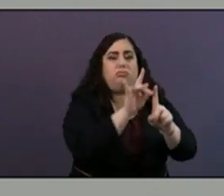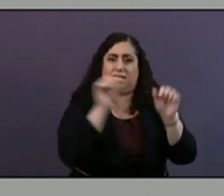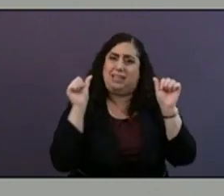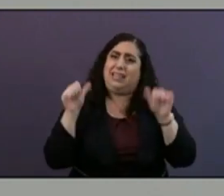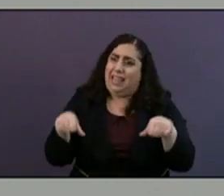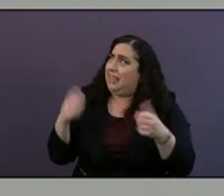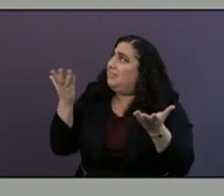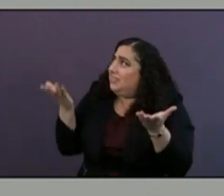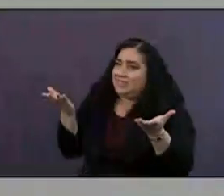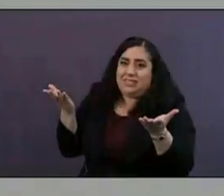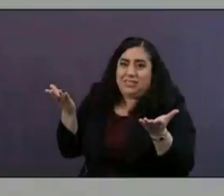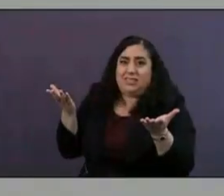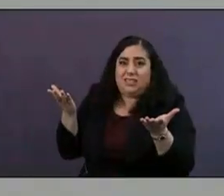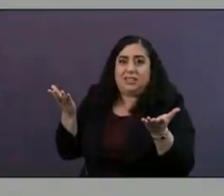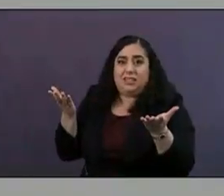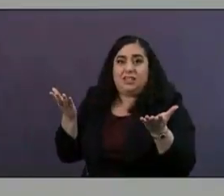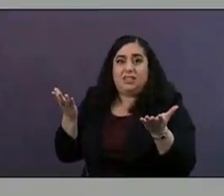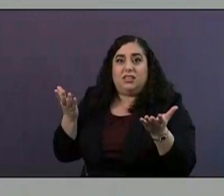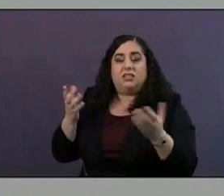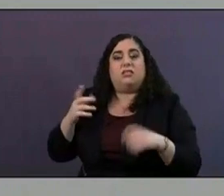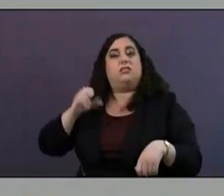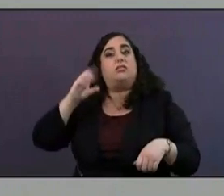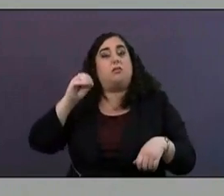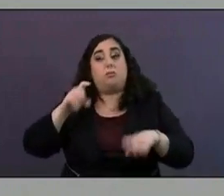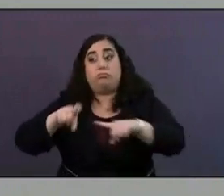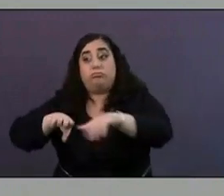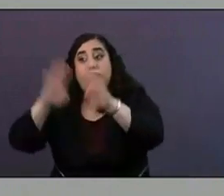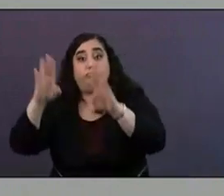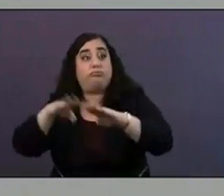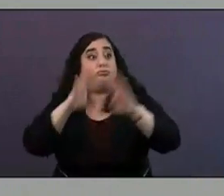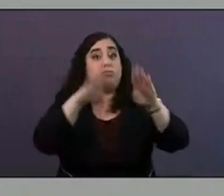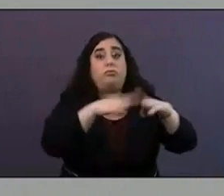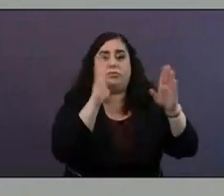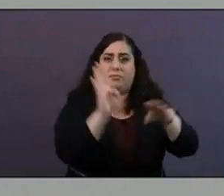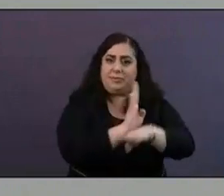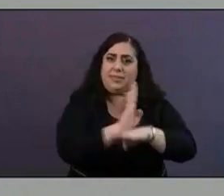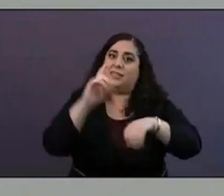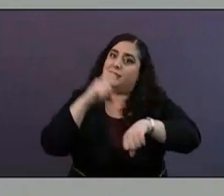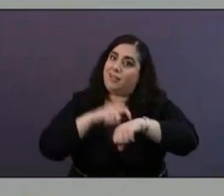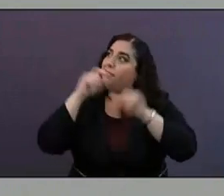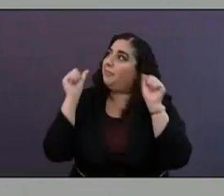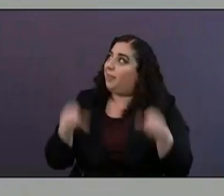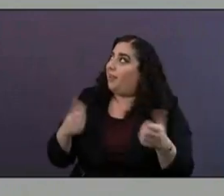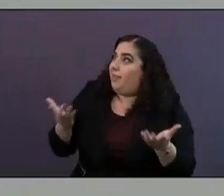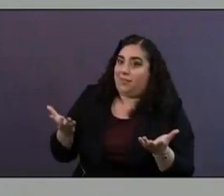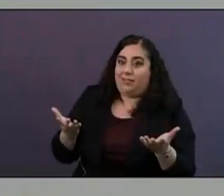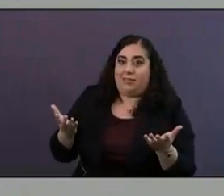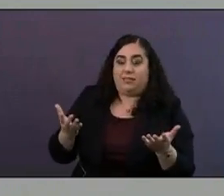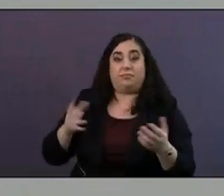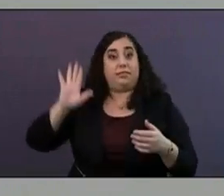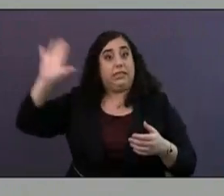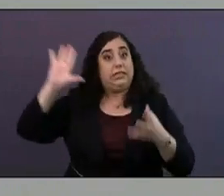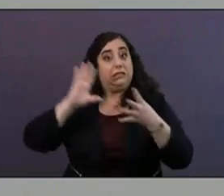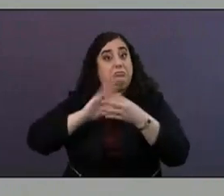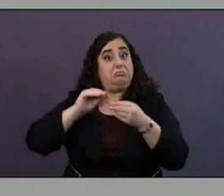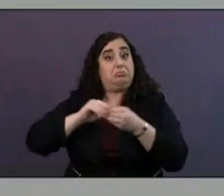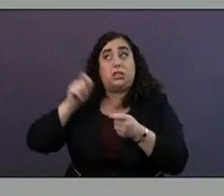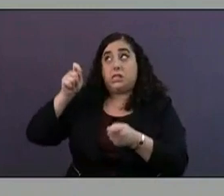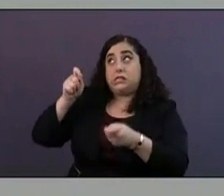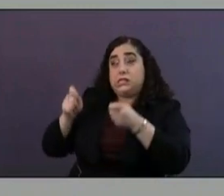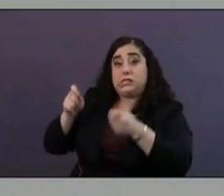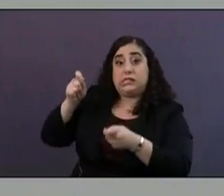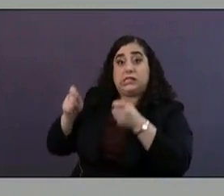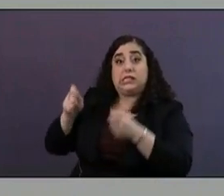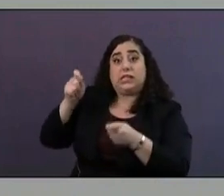businesses. So while we're hearing a lot of encouraging news, I still firmly believe that we need to keep pushing on the